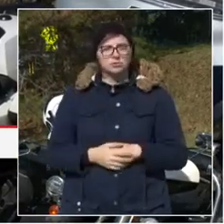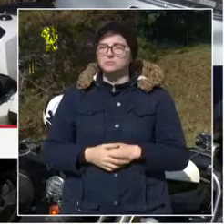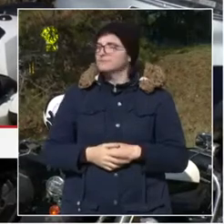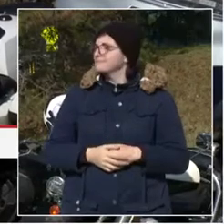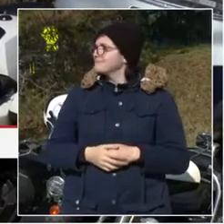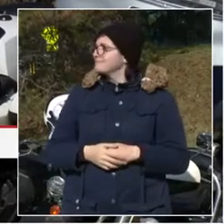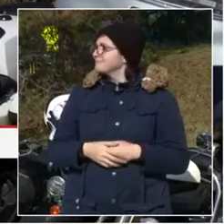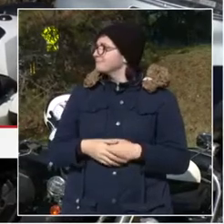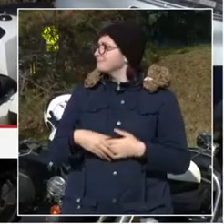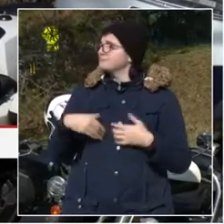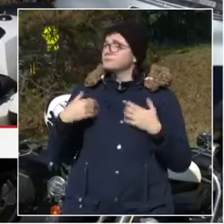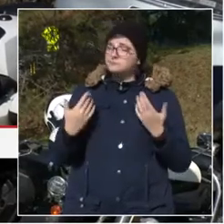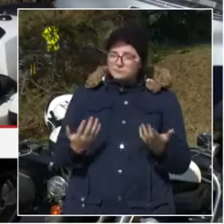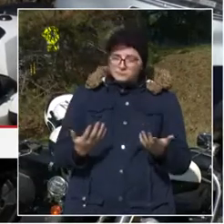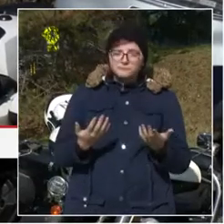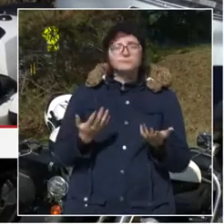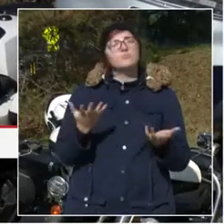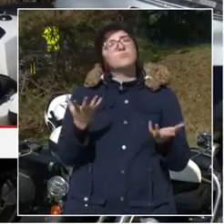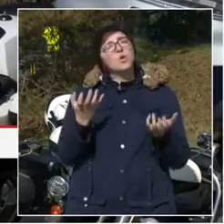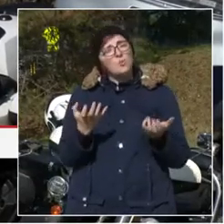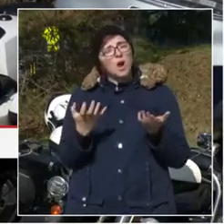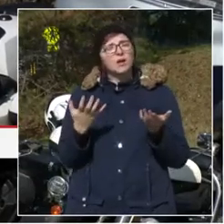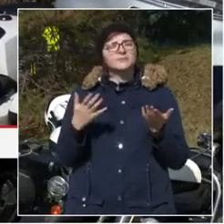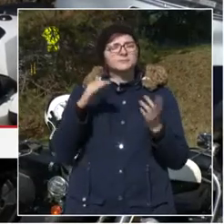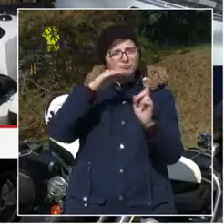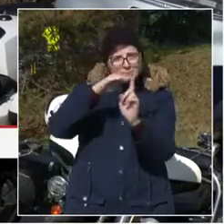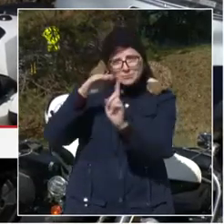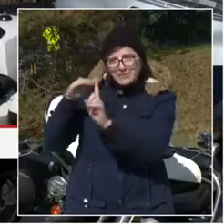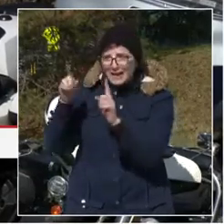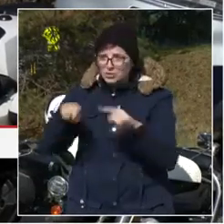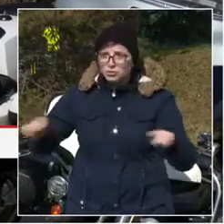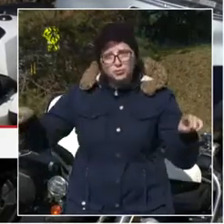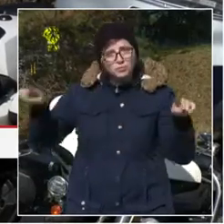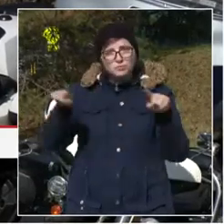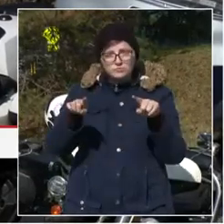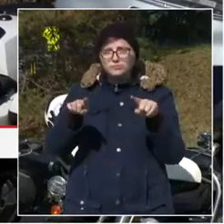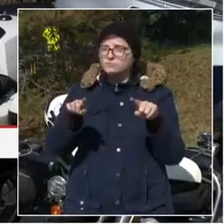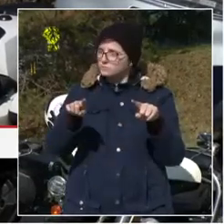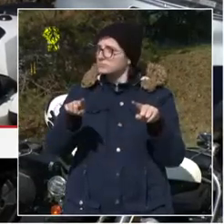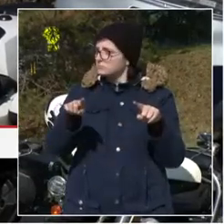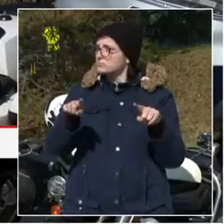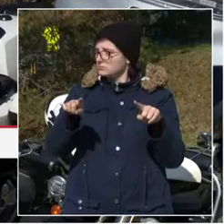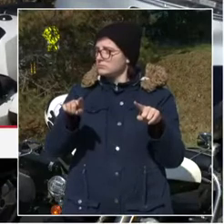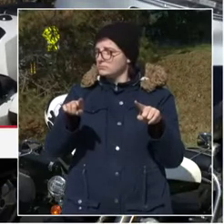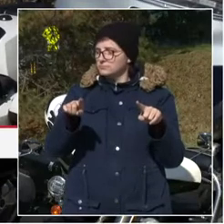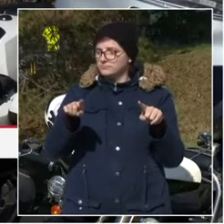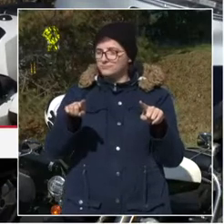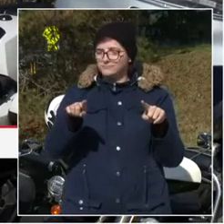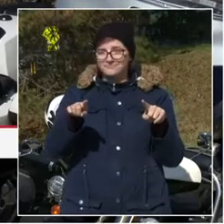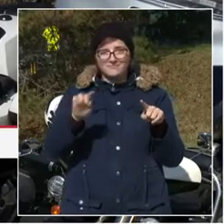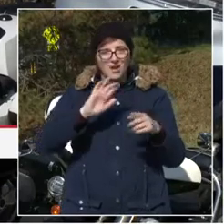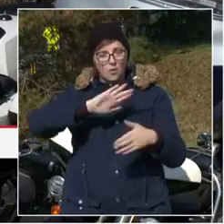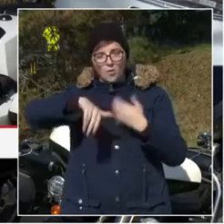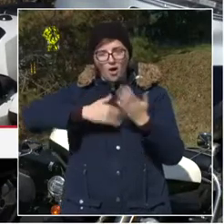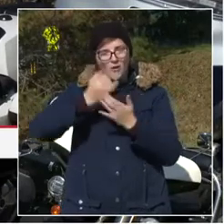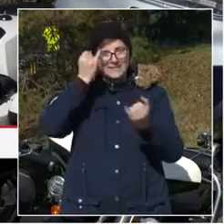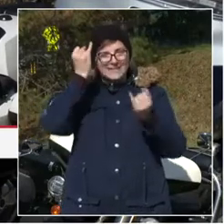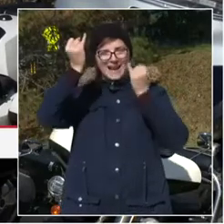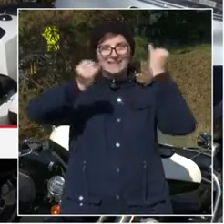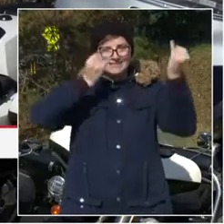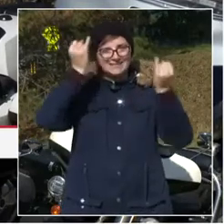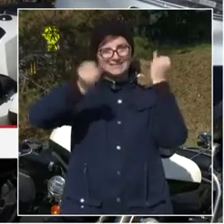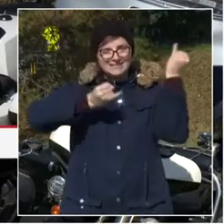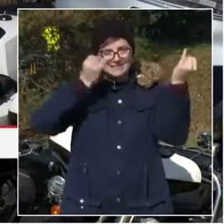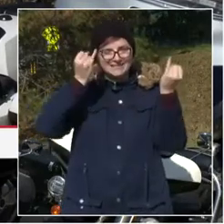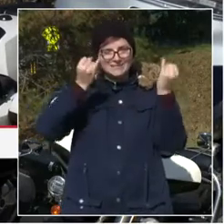I also want to just remind everybody that we, with all of the ideas that come from